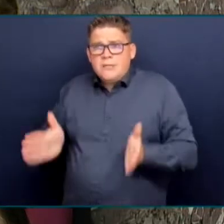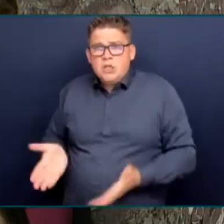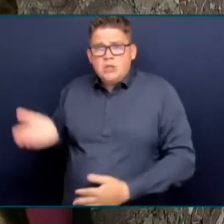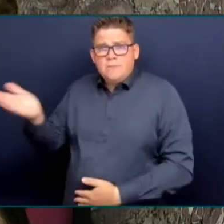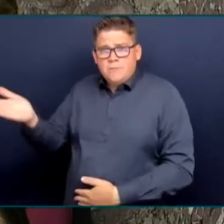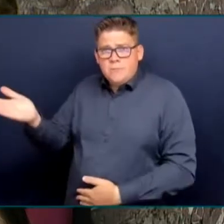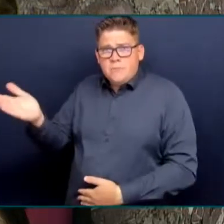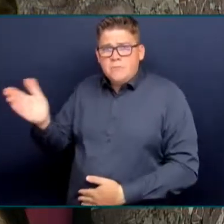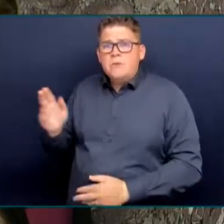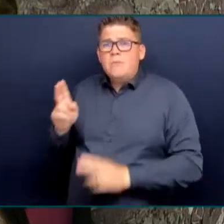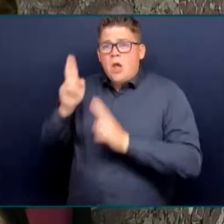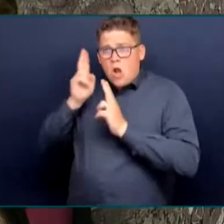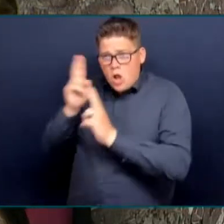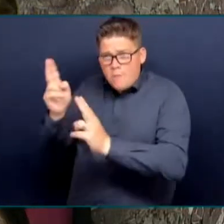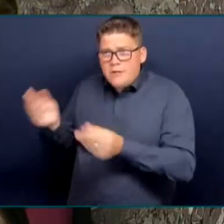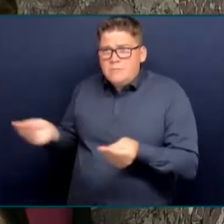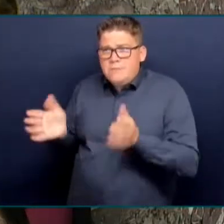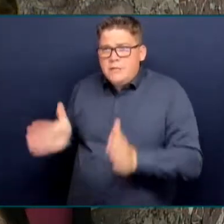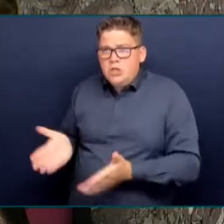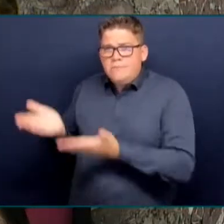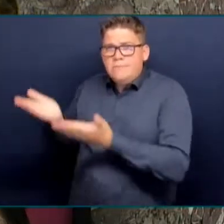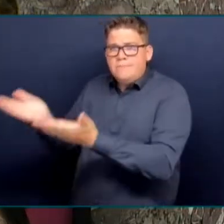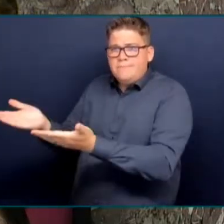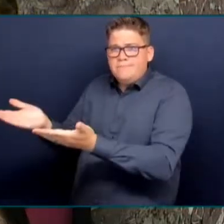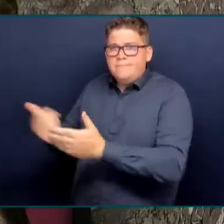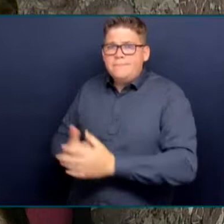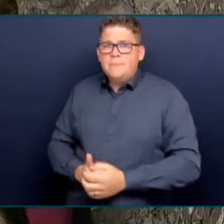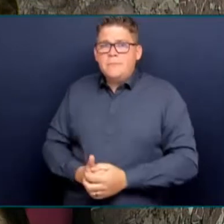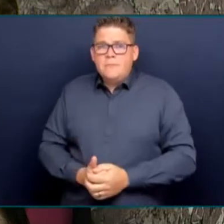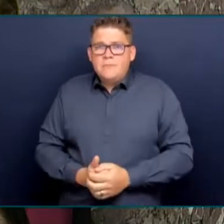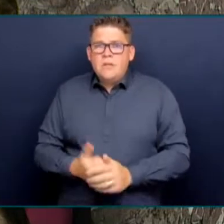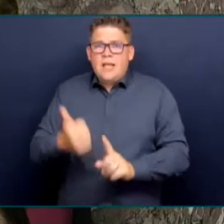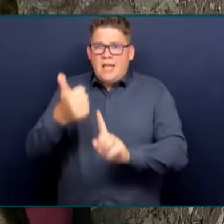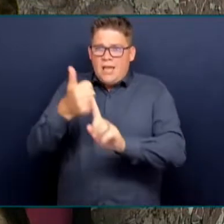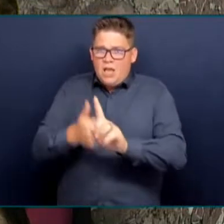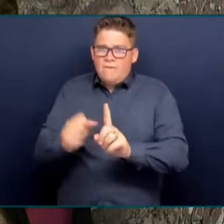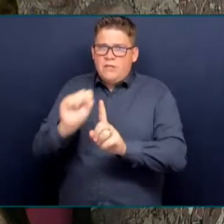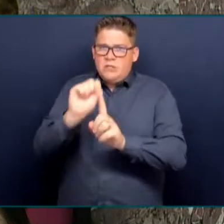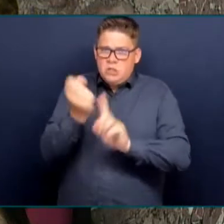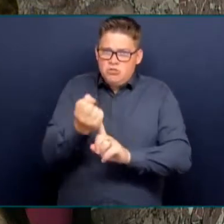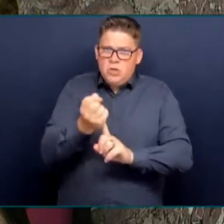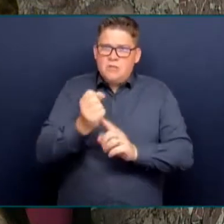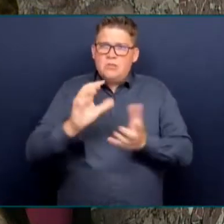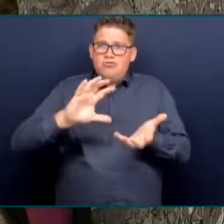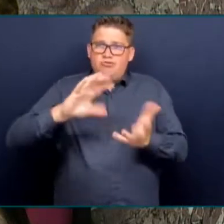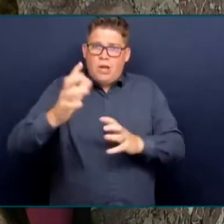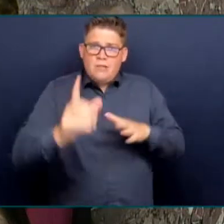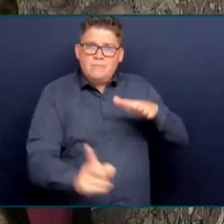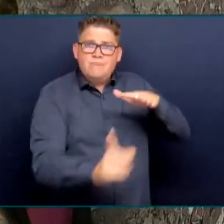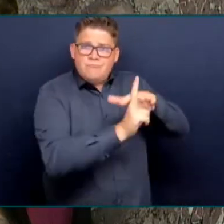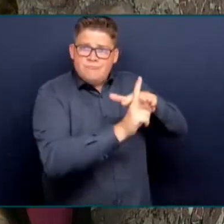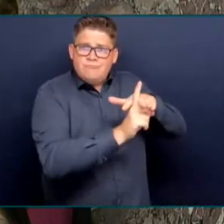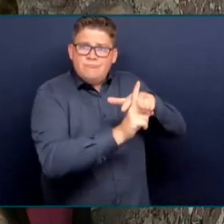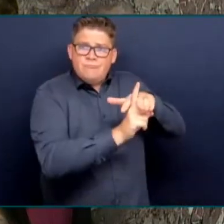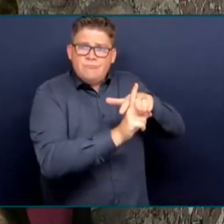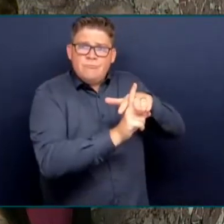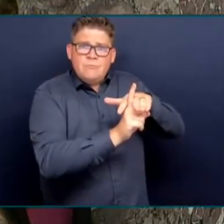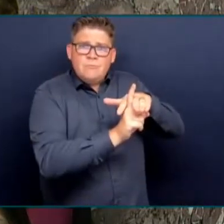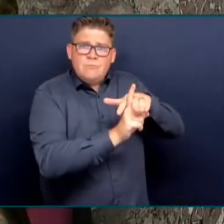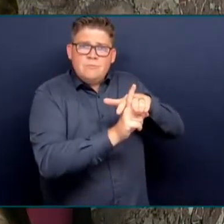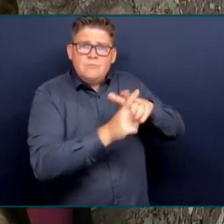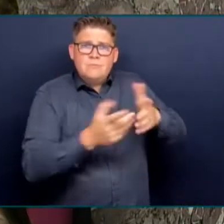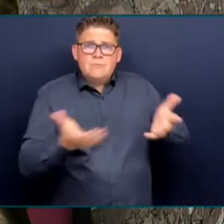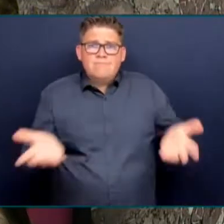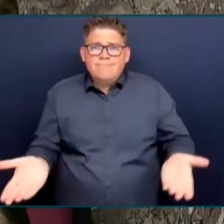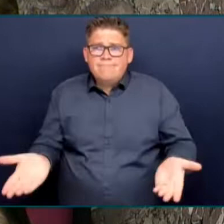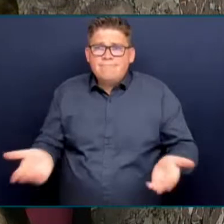in every case, when tragedies occur, whatever the circumstances, and we can't, as the member will well know, talk